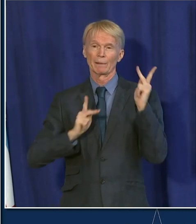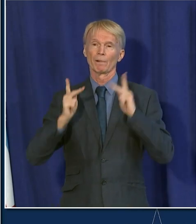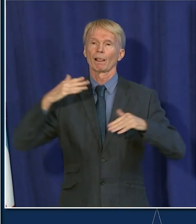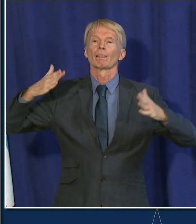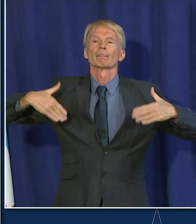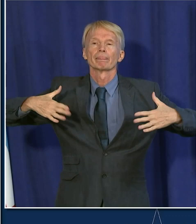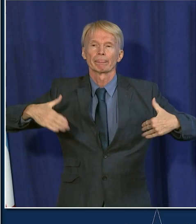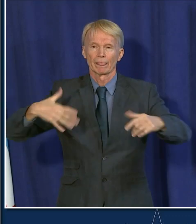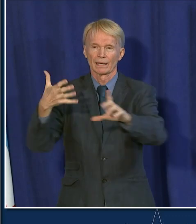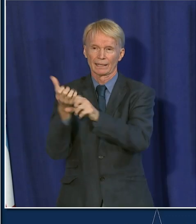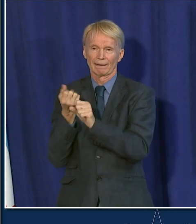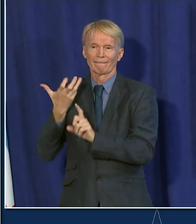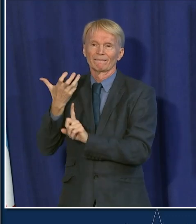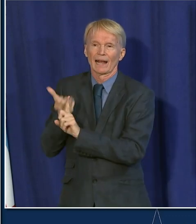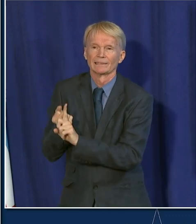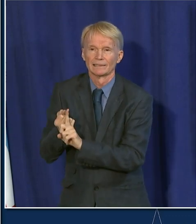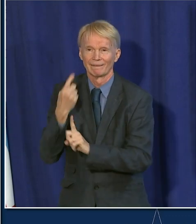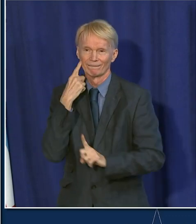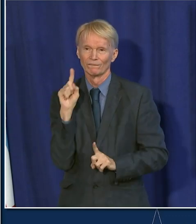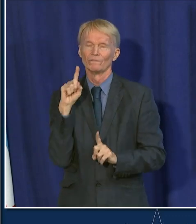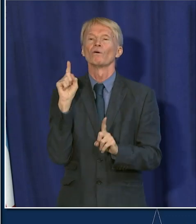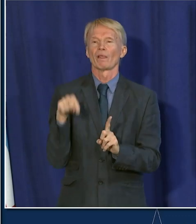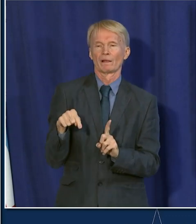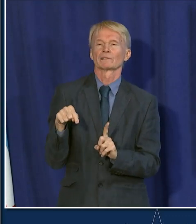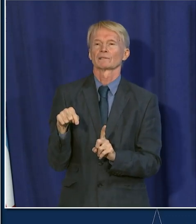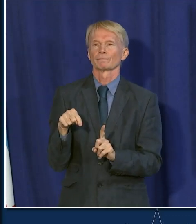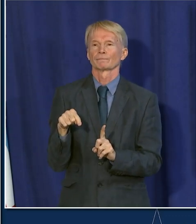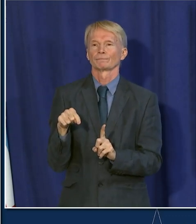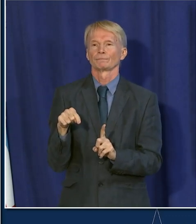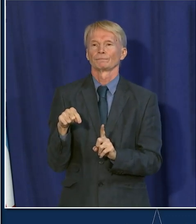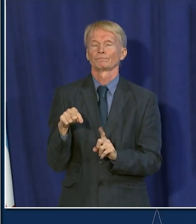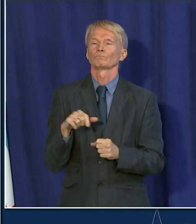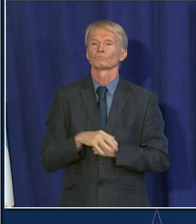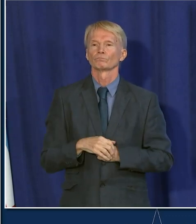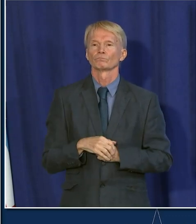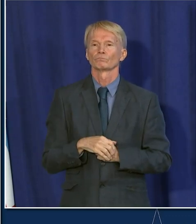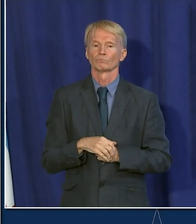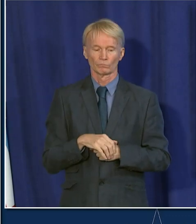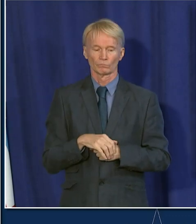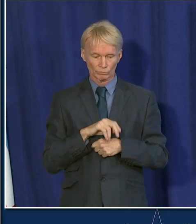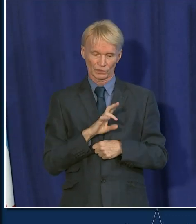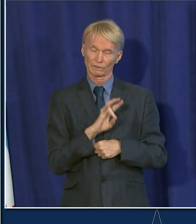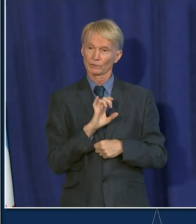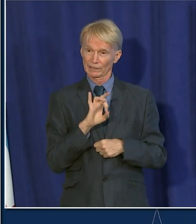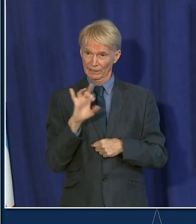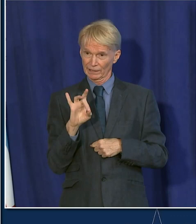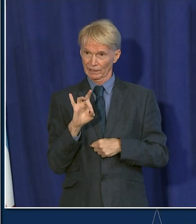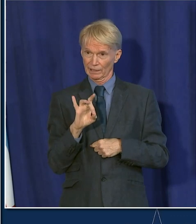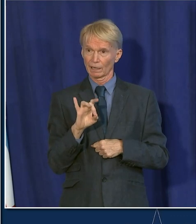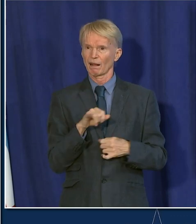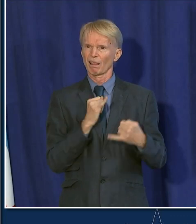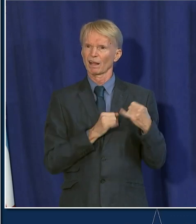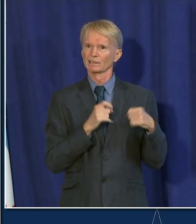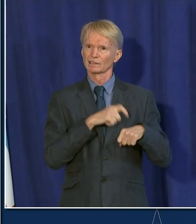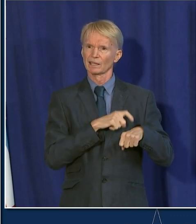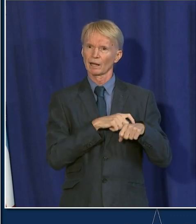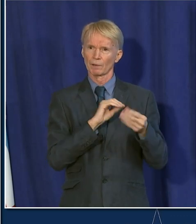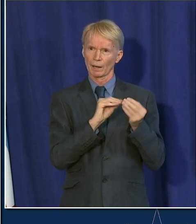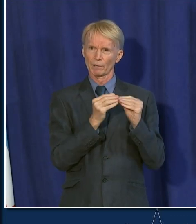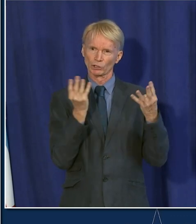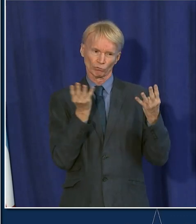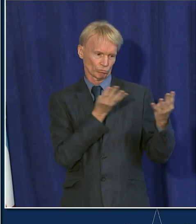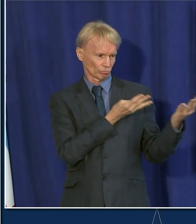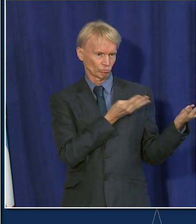not vaccinated. And if we look at the specific numbers, there have been 788 when we last ran these numbers, people